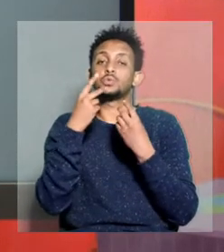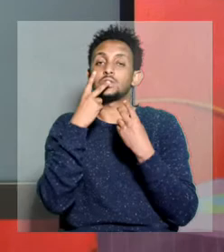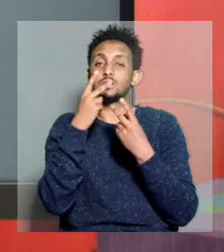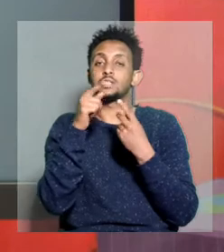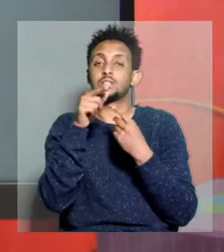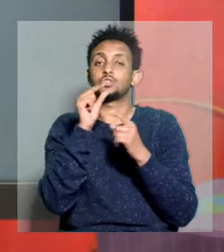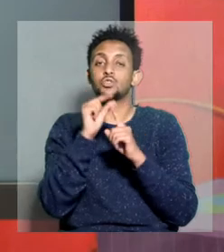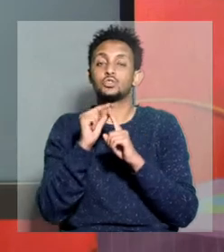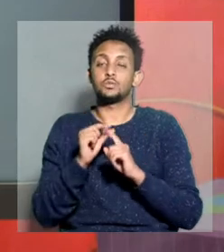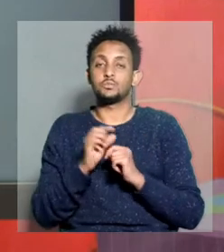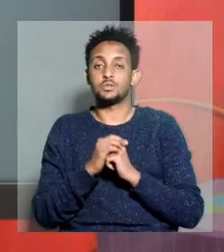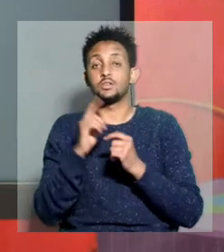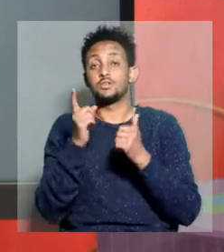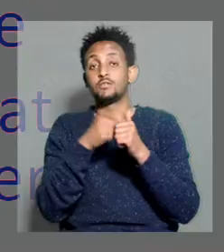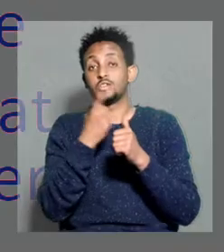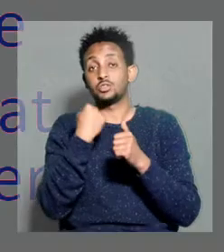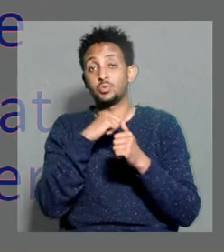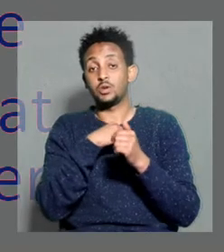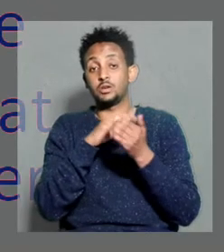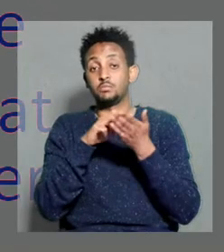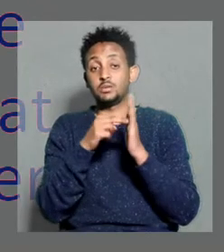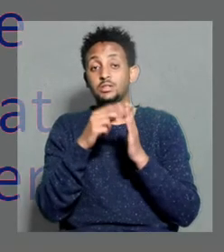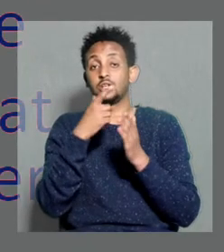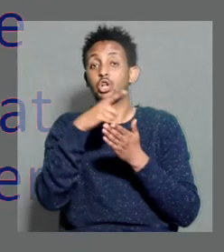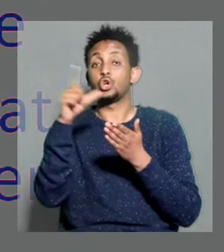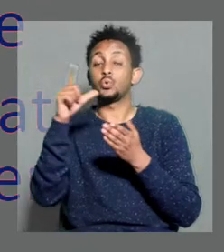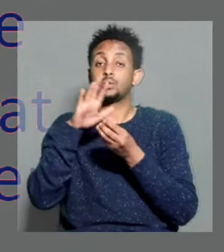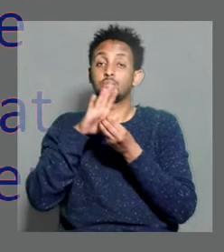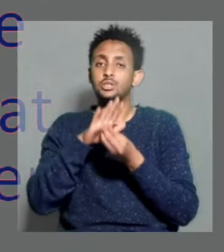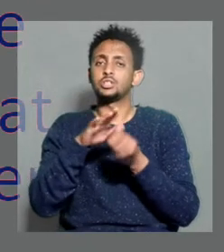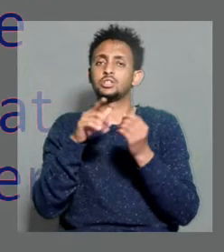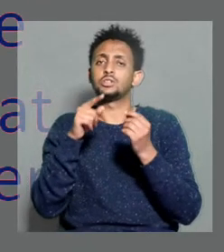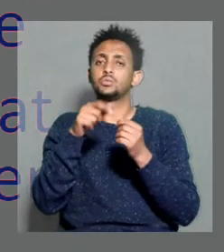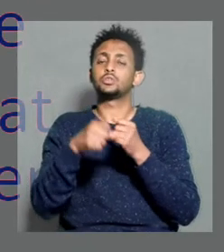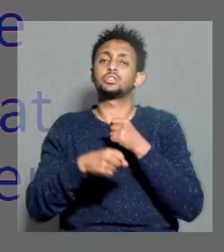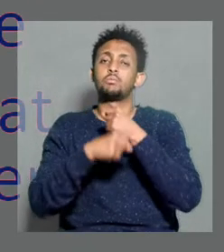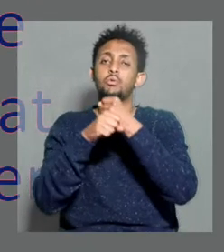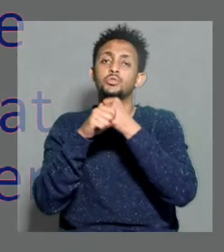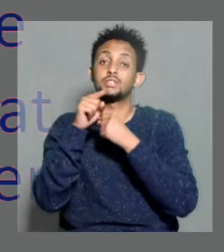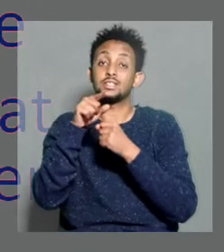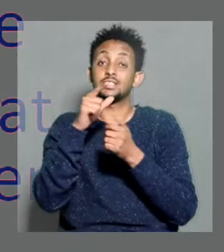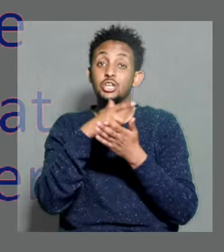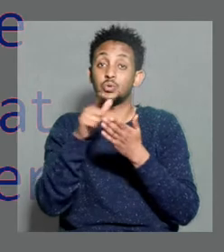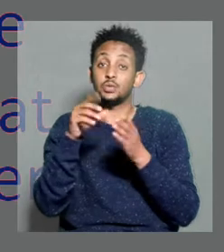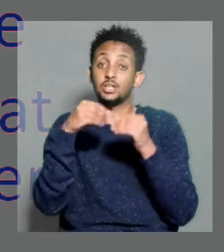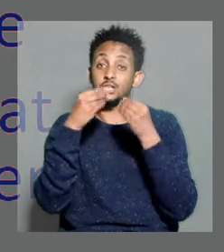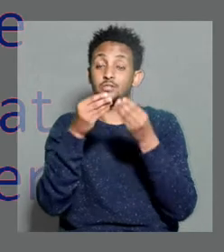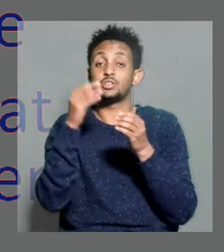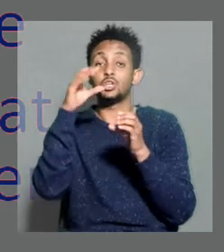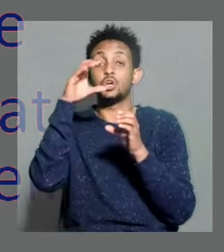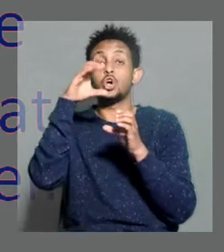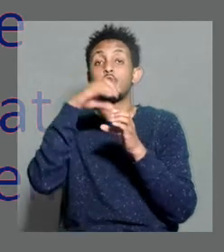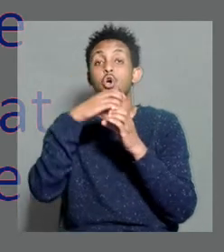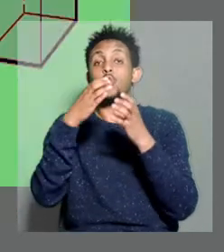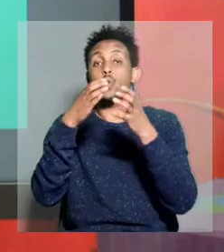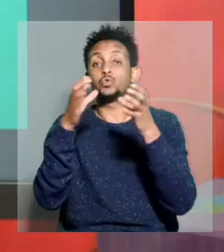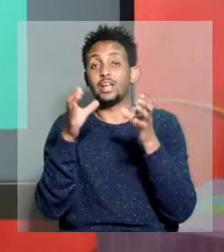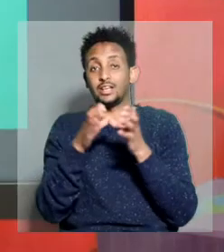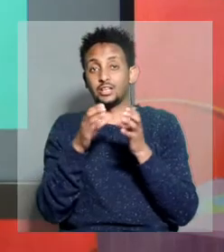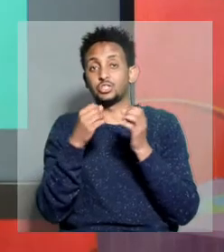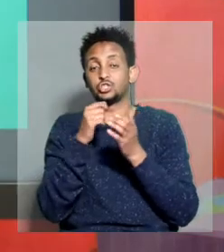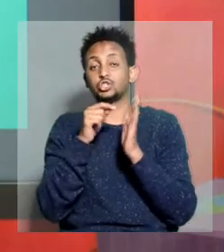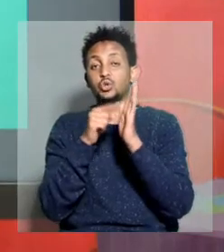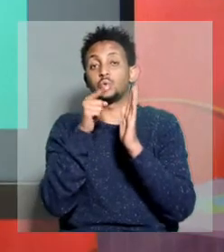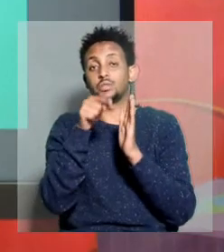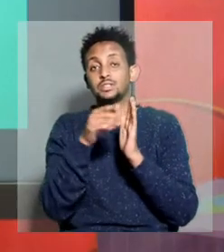those terms. First, when you mean by liquid pressure, suppose you have a liquid on a given container, as shown